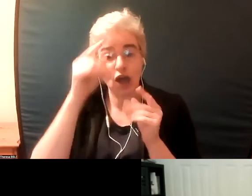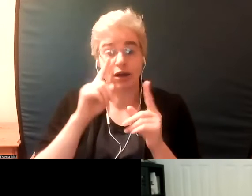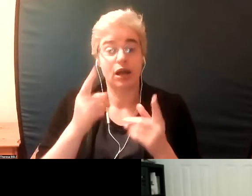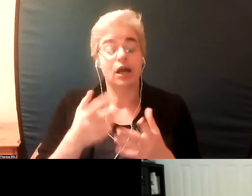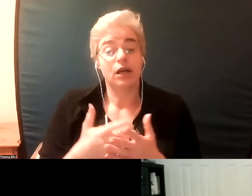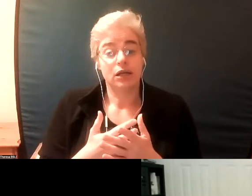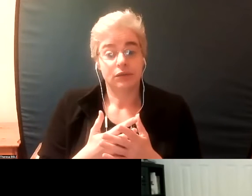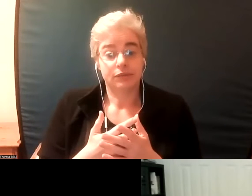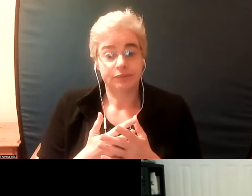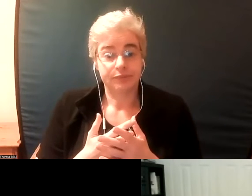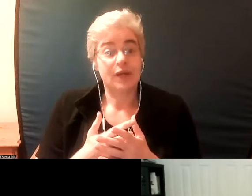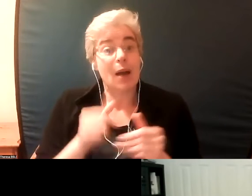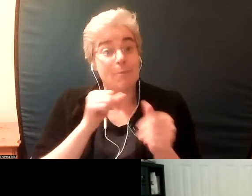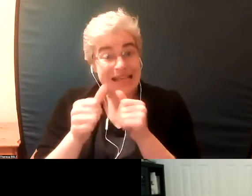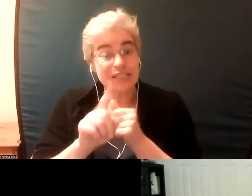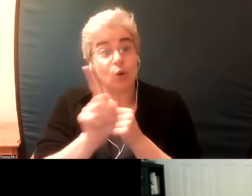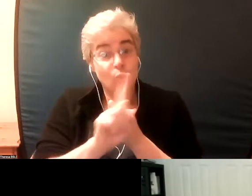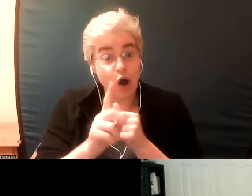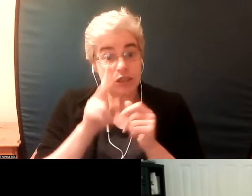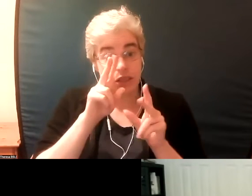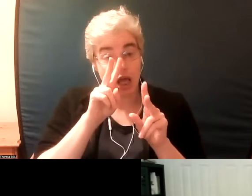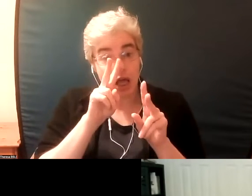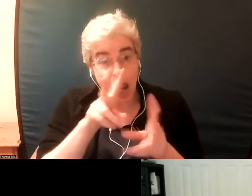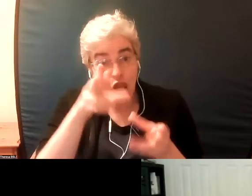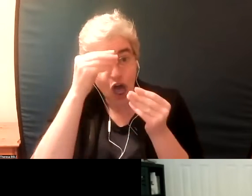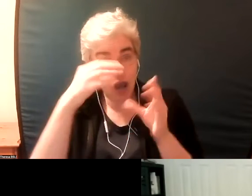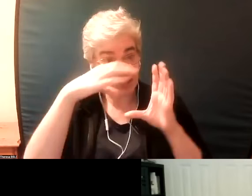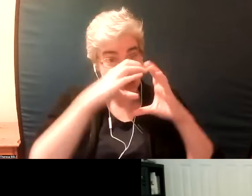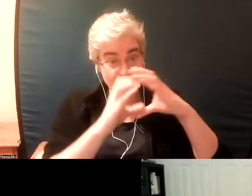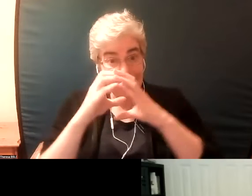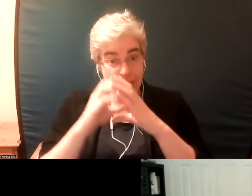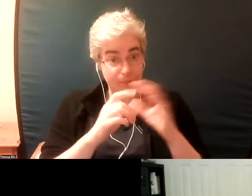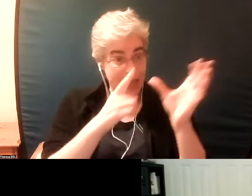shapes of words is much easier.